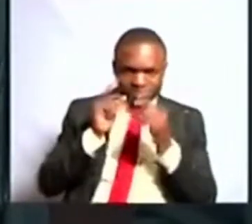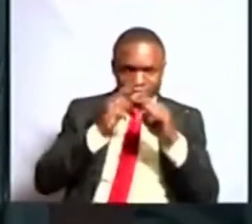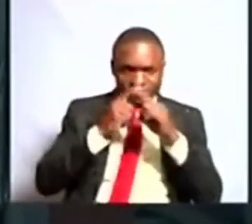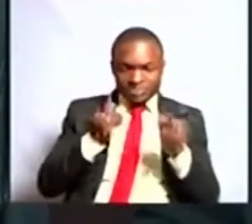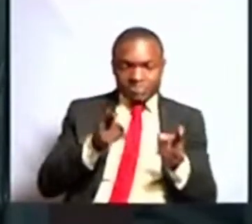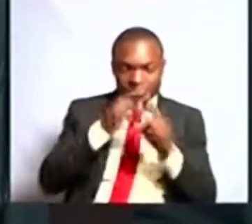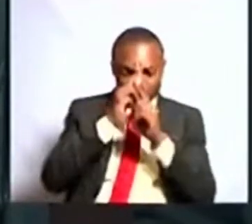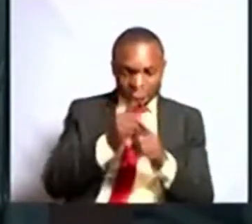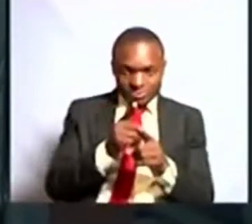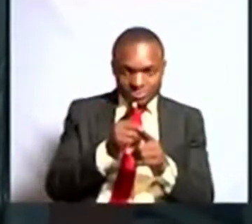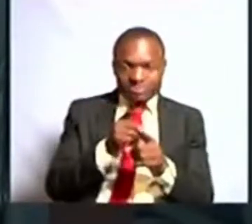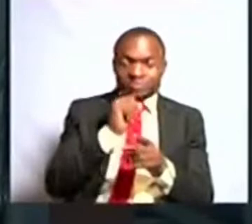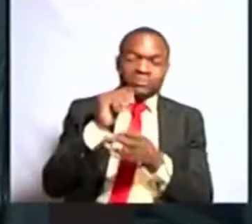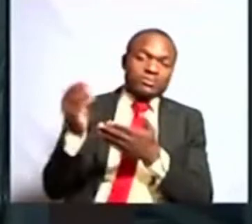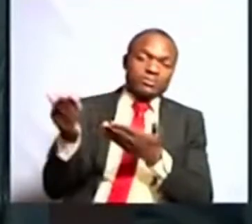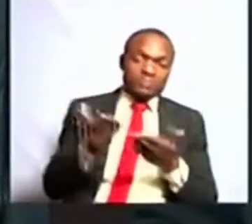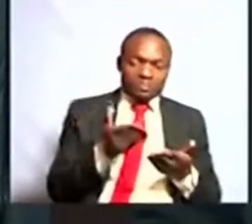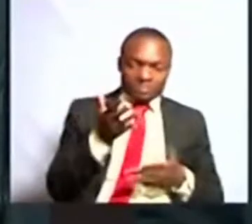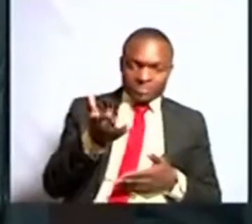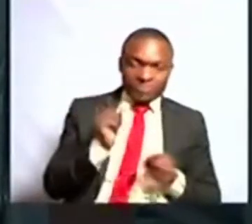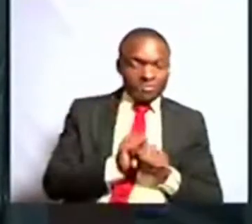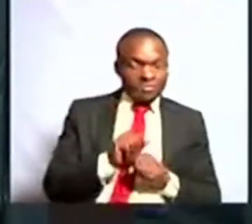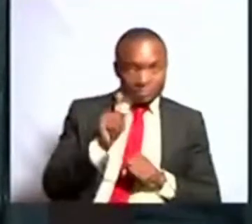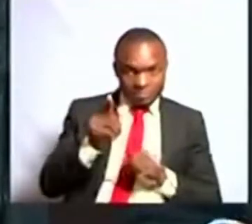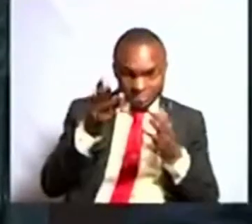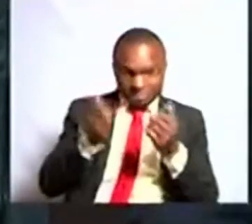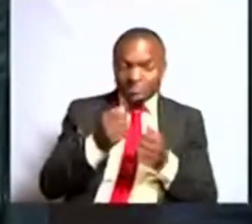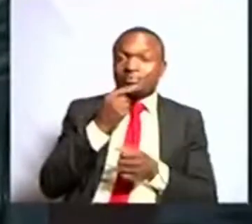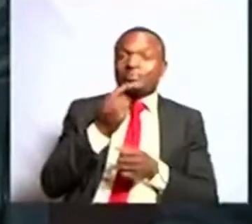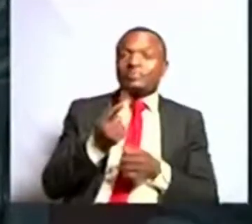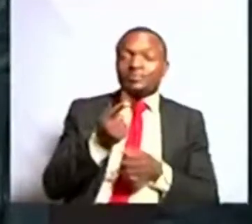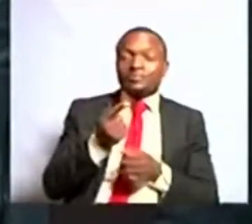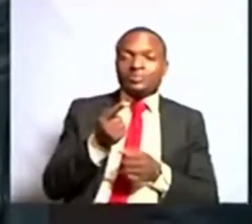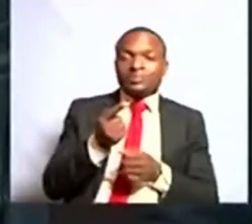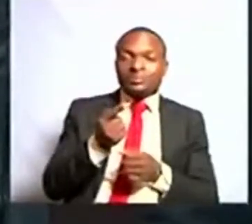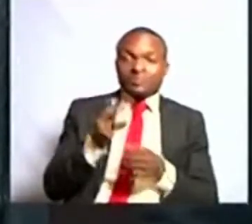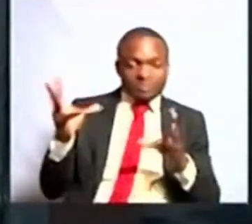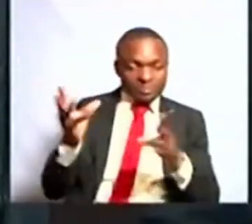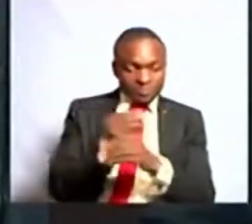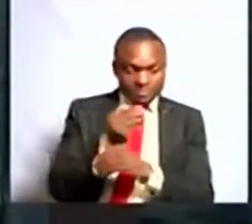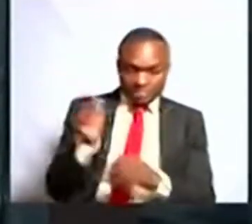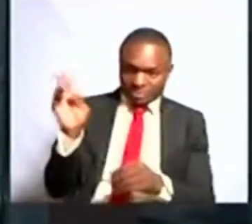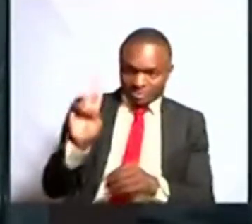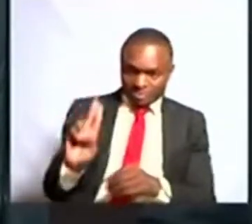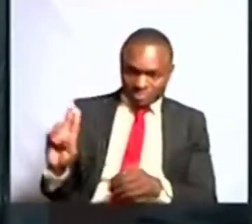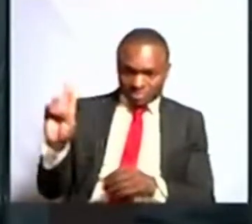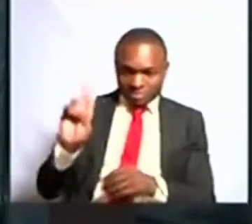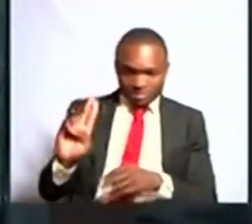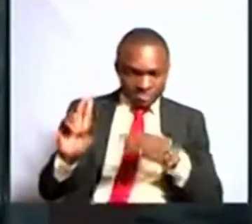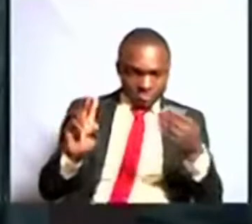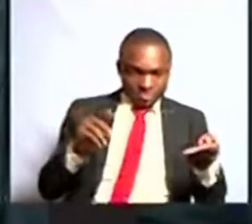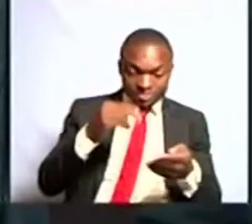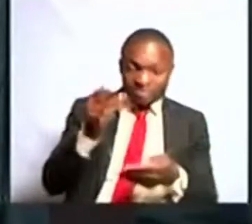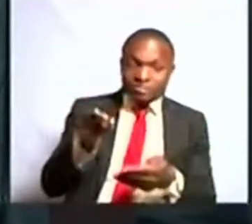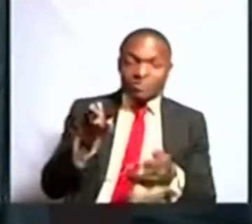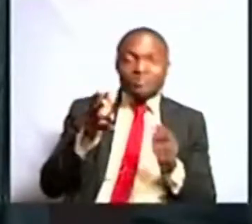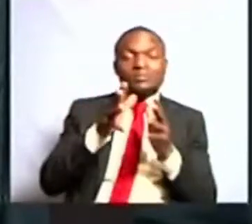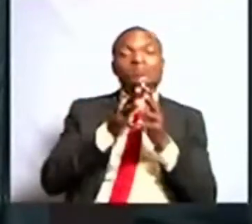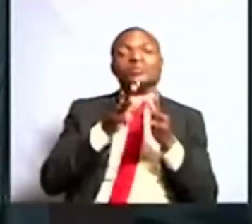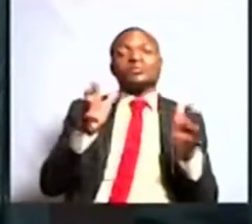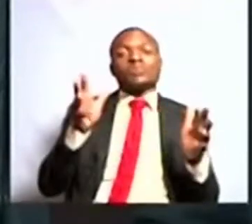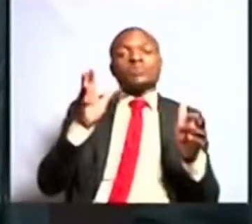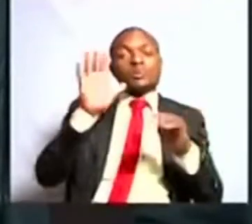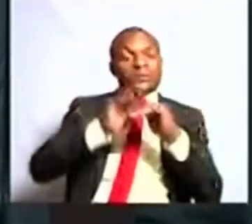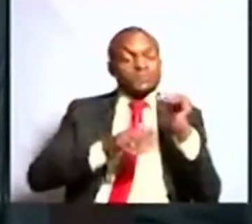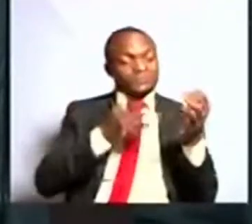not to bring that. And also I should mention that the misappropriation initially was more than